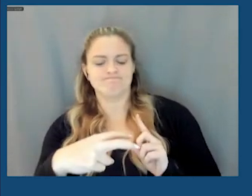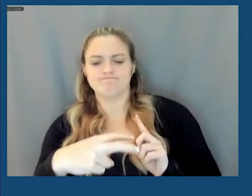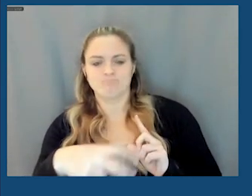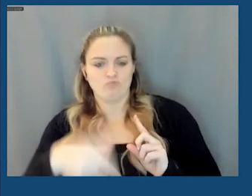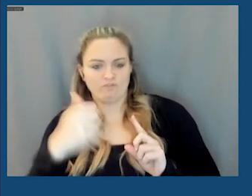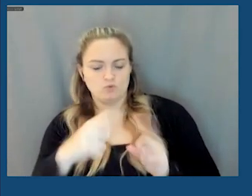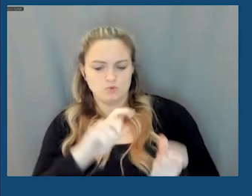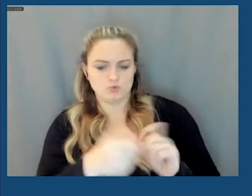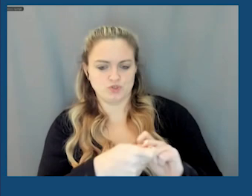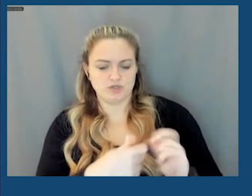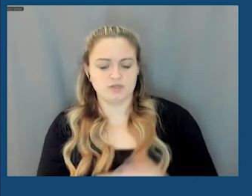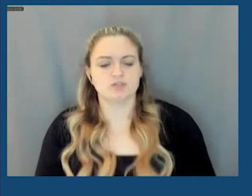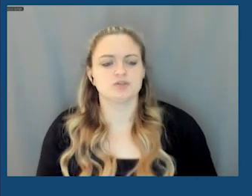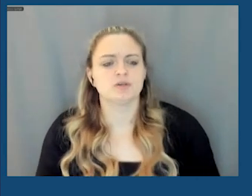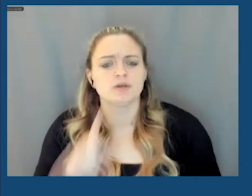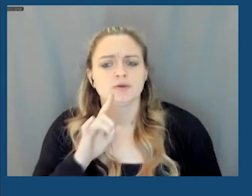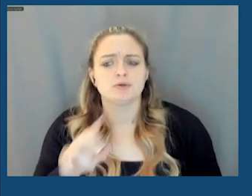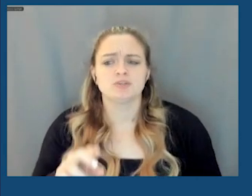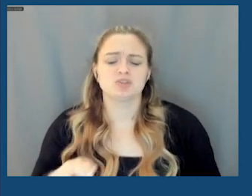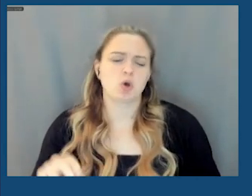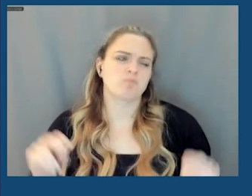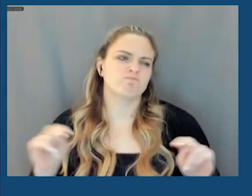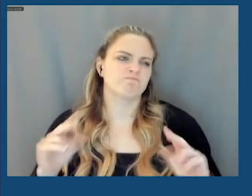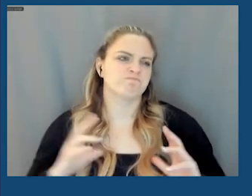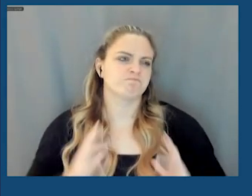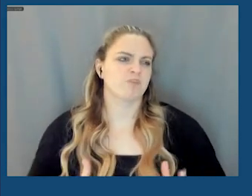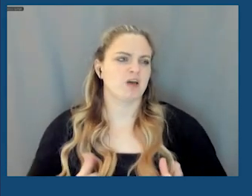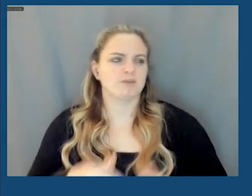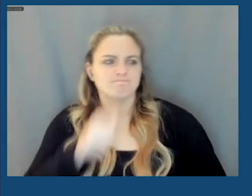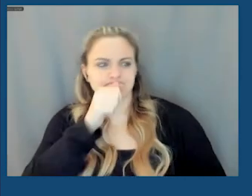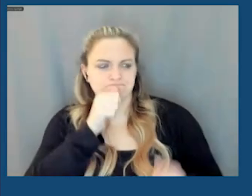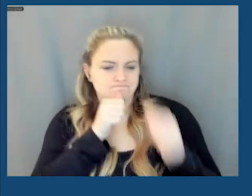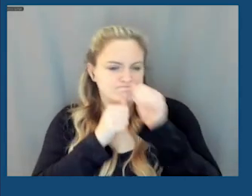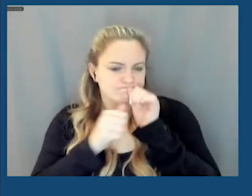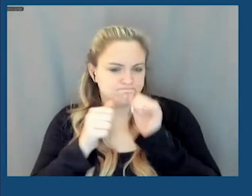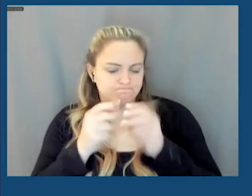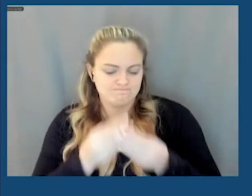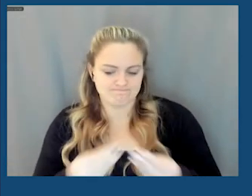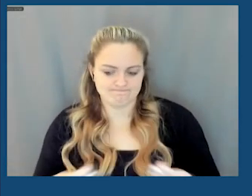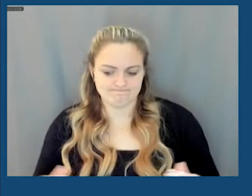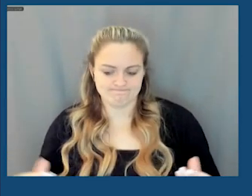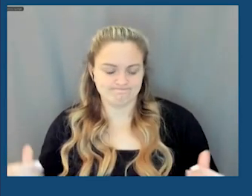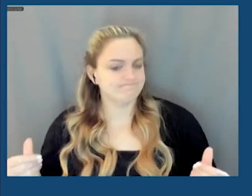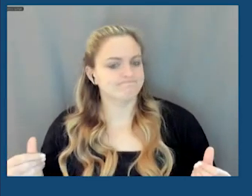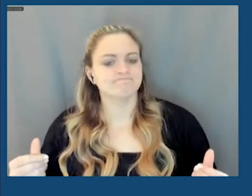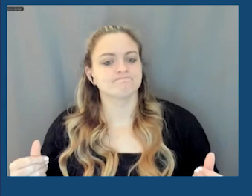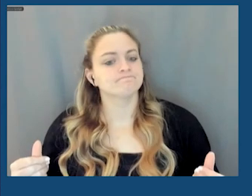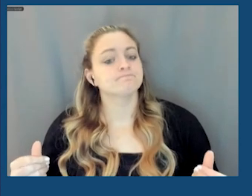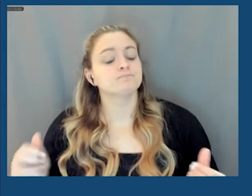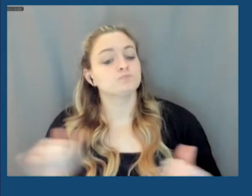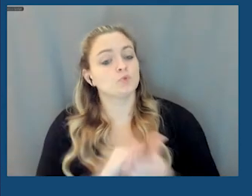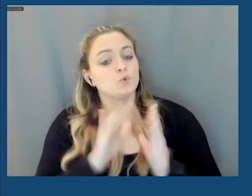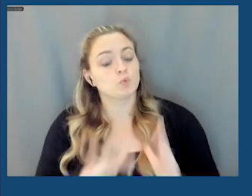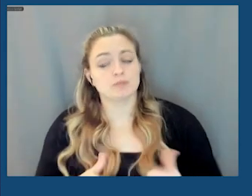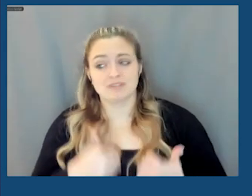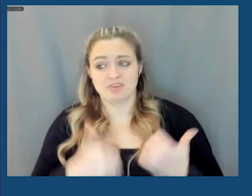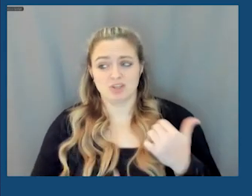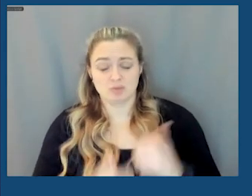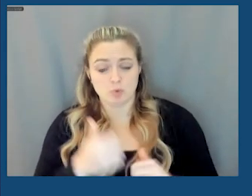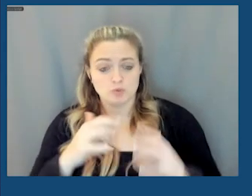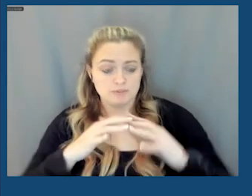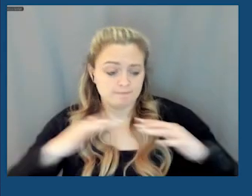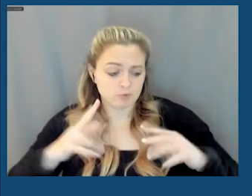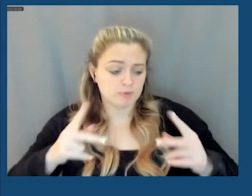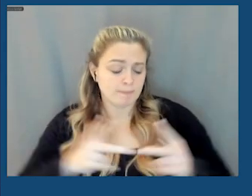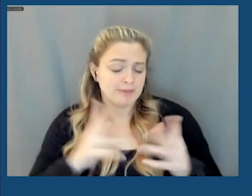democratic norms like mutual tolerance and self-restraint have withered away. As New Yorkers living in one of the most diverse places